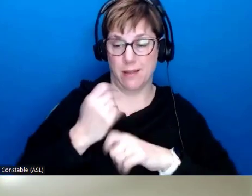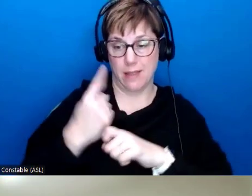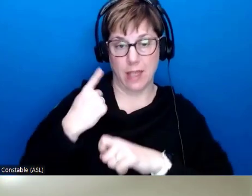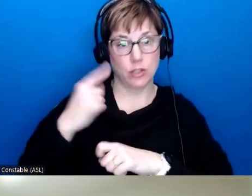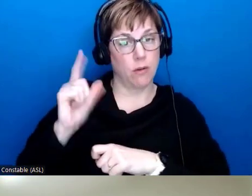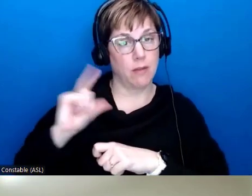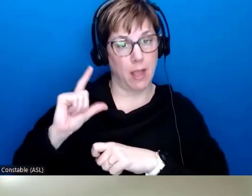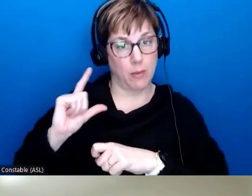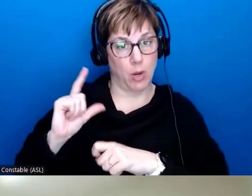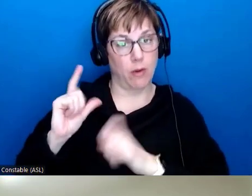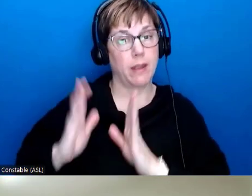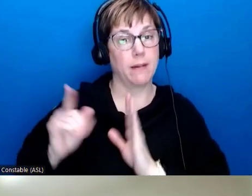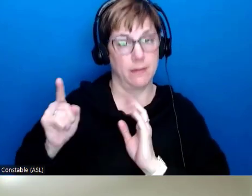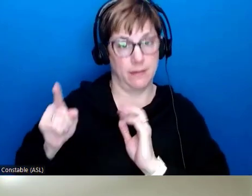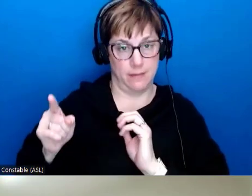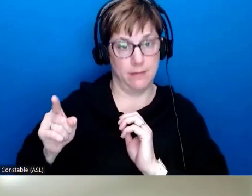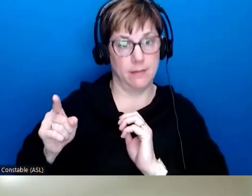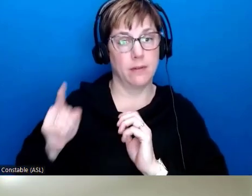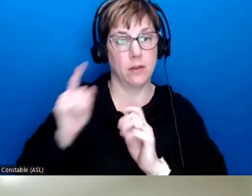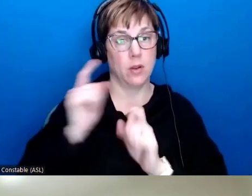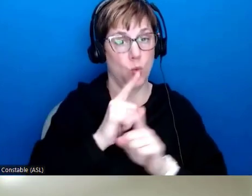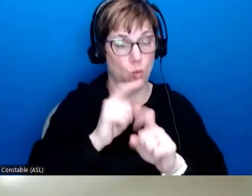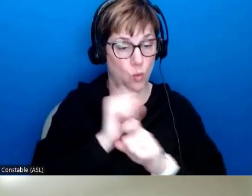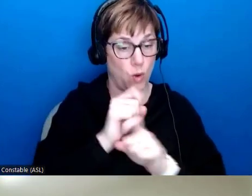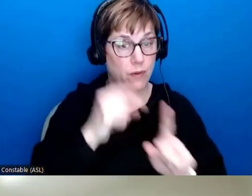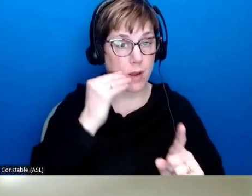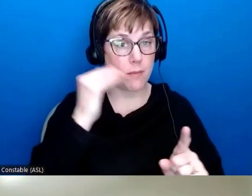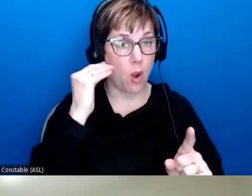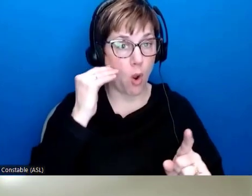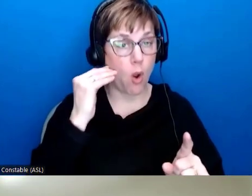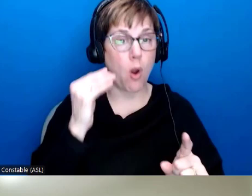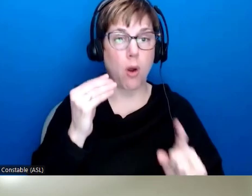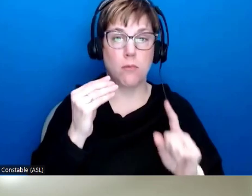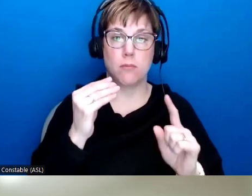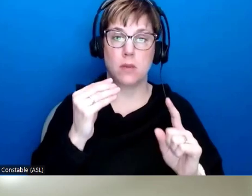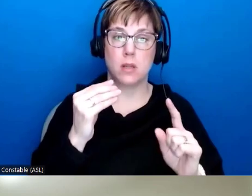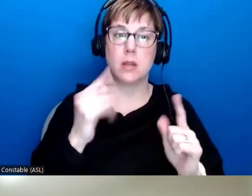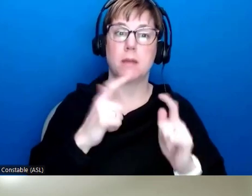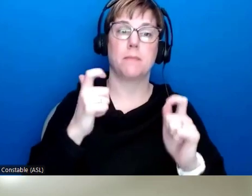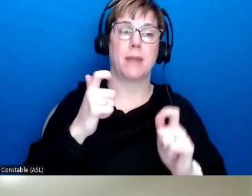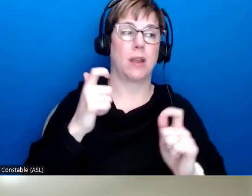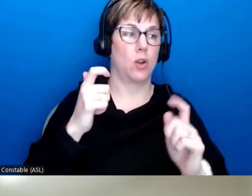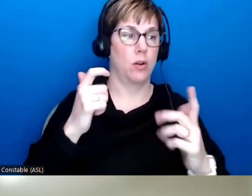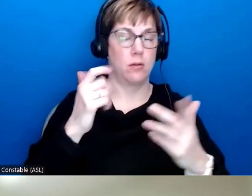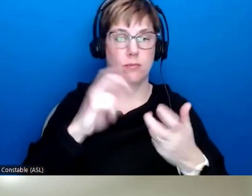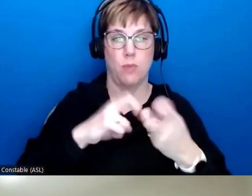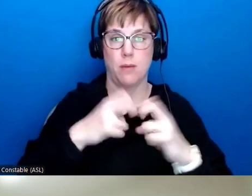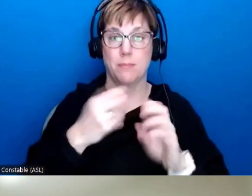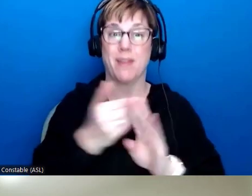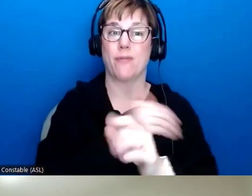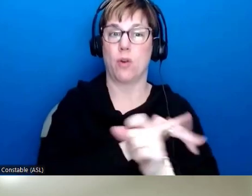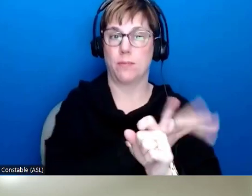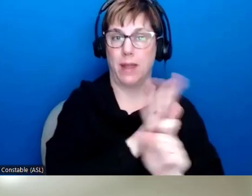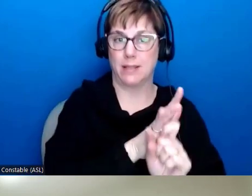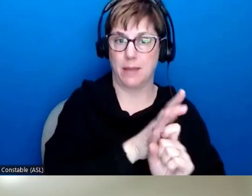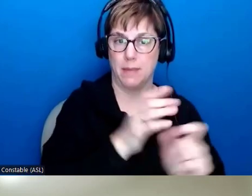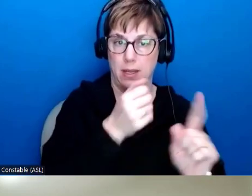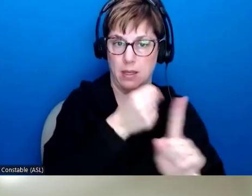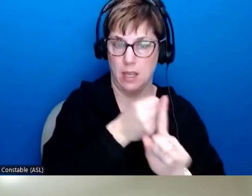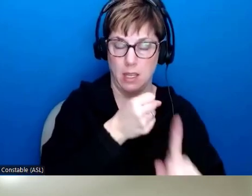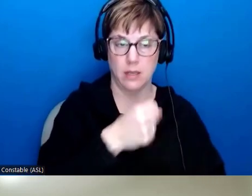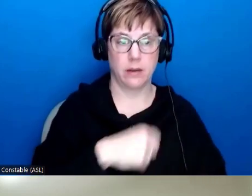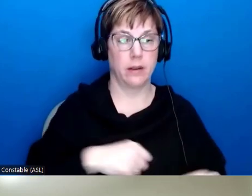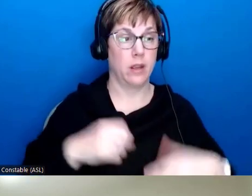librarian. Working from home, that was a bigger sticking point for employers pre-pandemic.